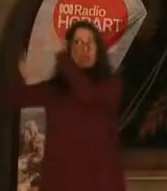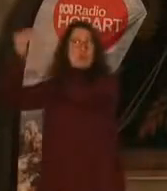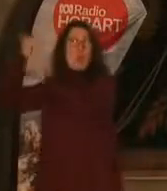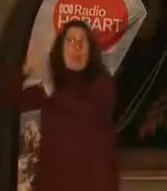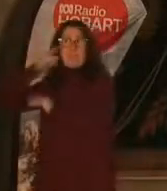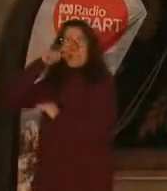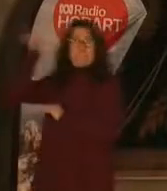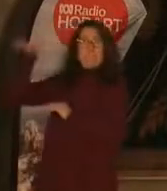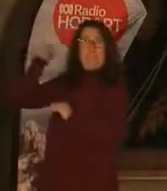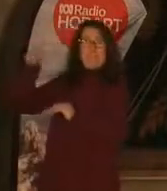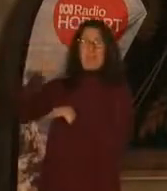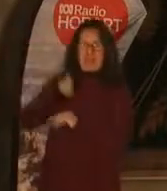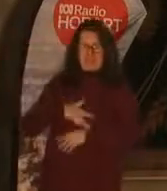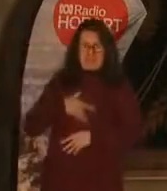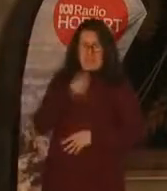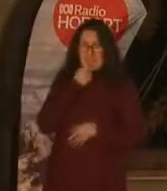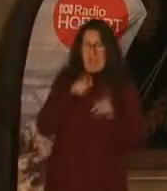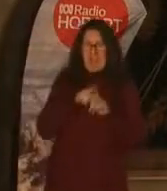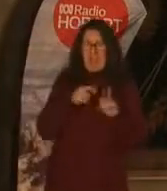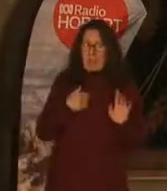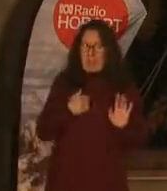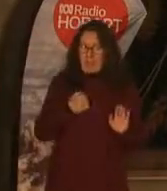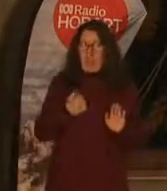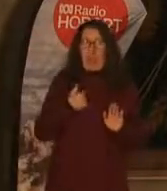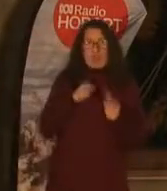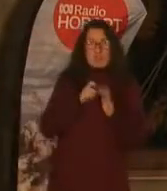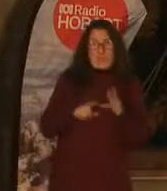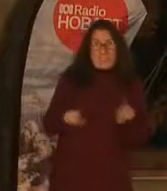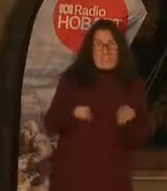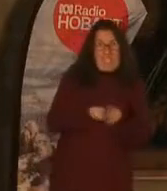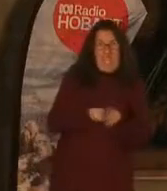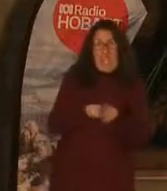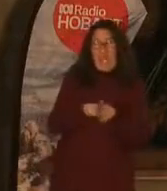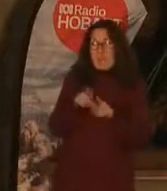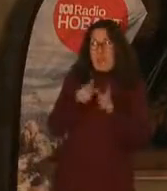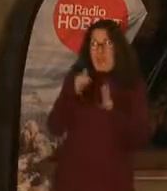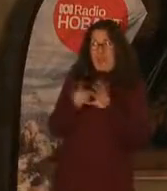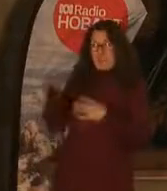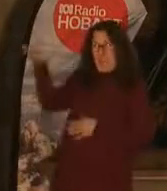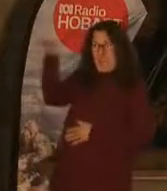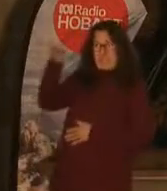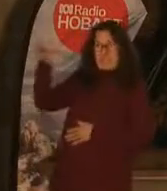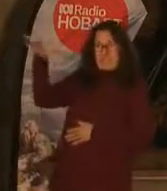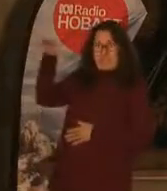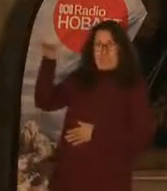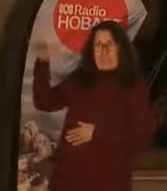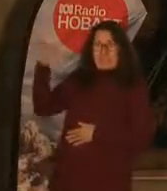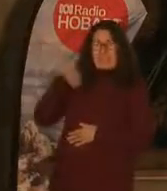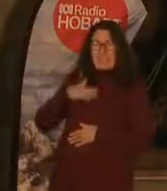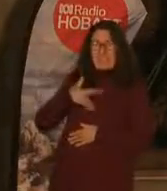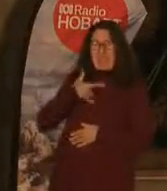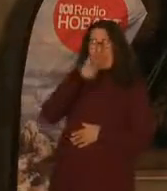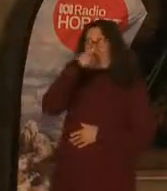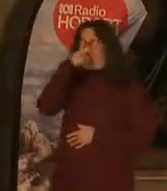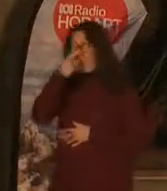about us without us? And that's a huge challenge for Aboriginal people within that